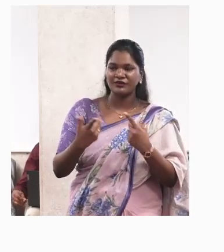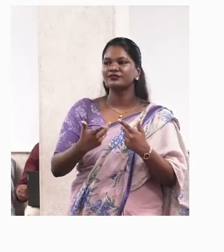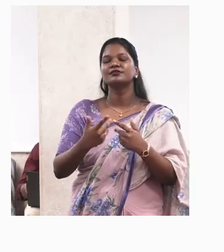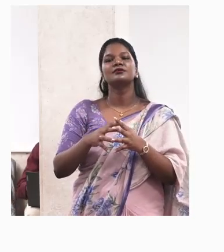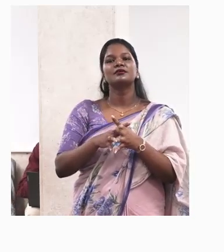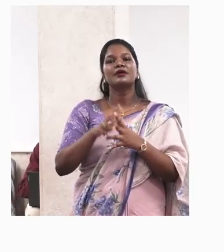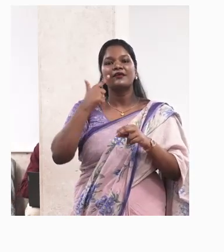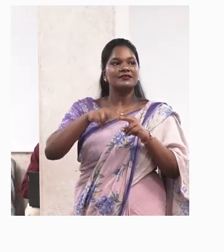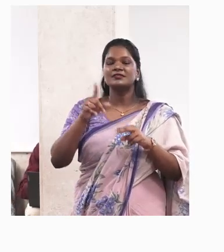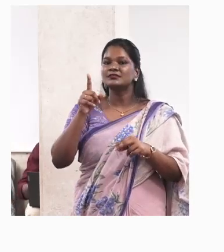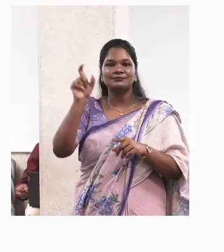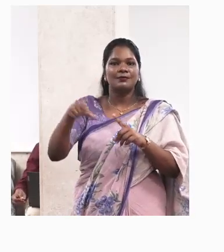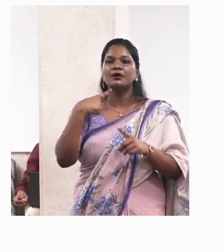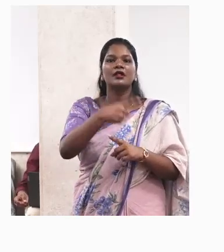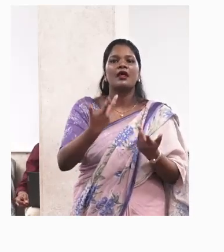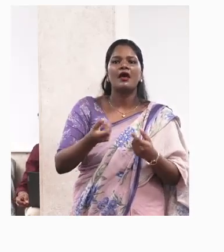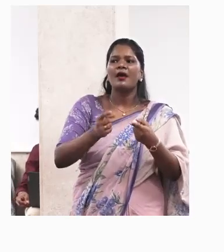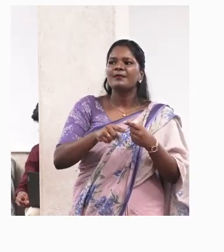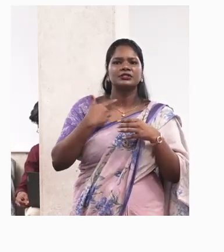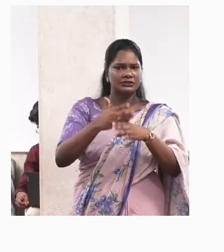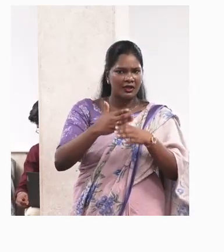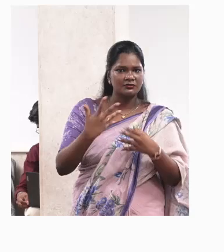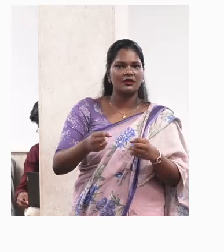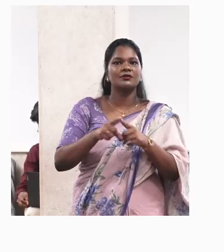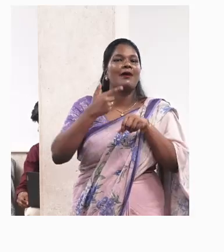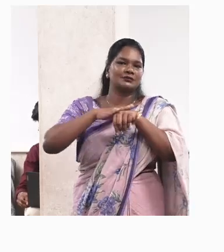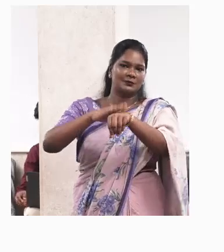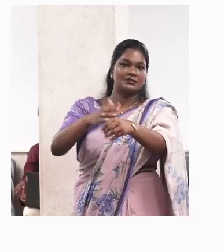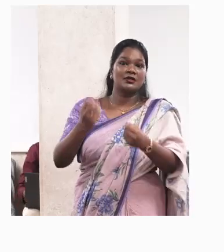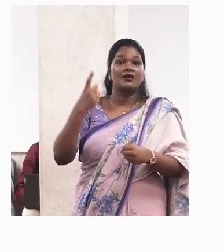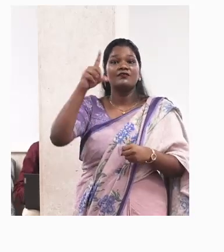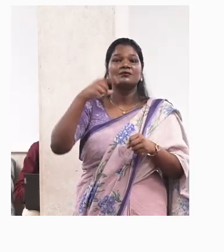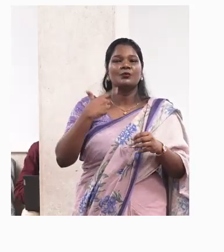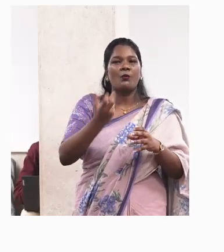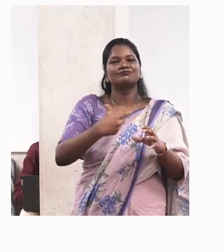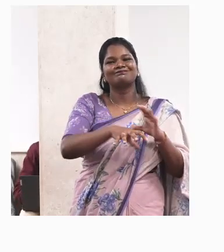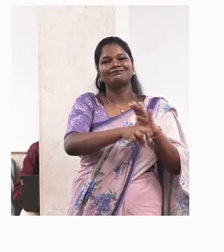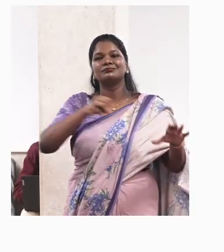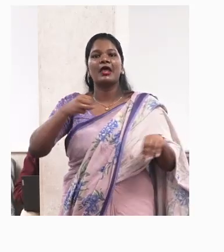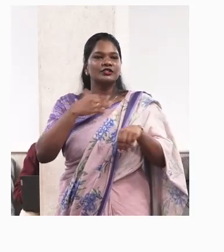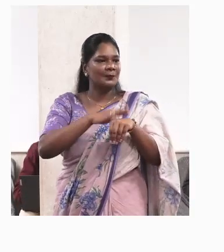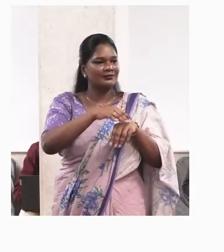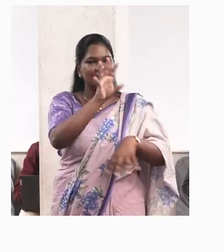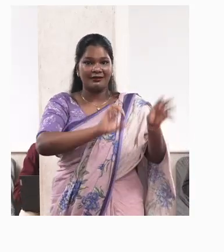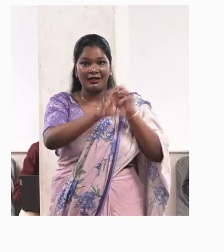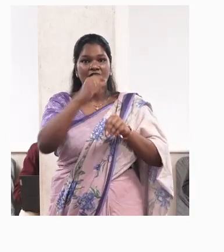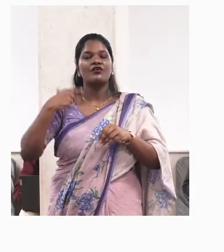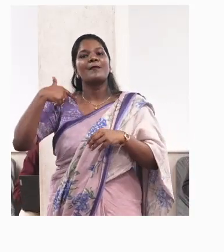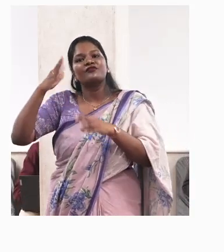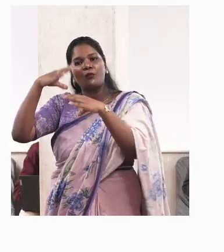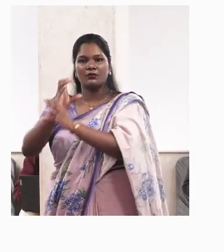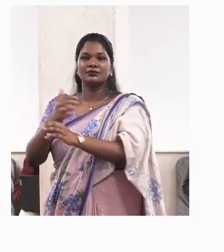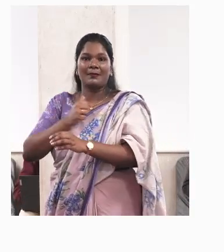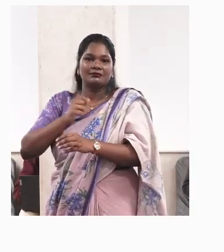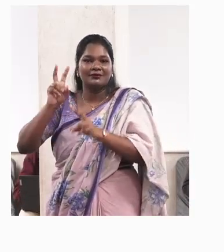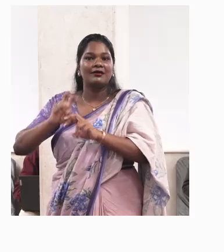when somebody says something, if you tell them, well, I've shared a similar experience, you're taking away from that person's experience and focusing on yours.